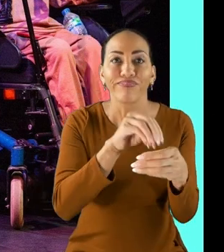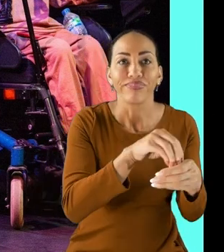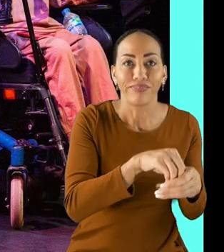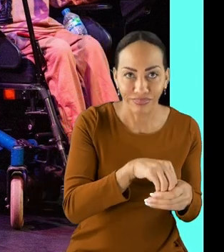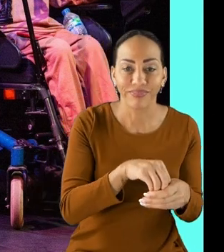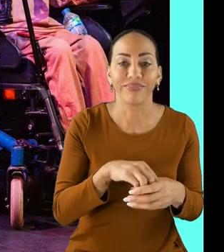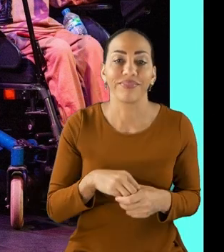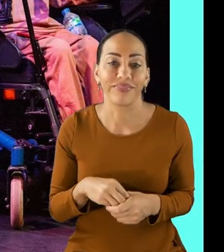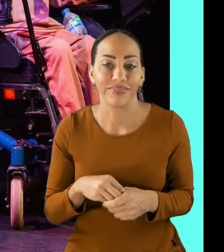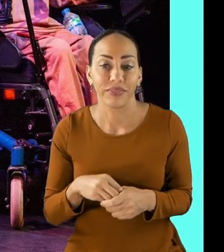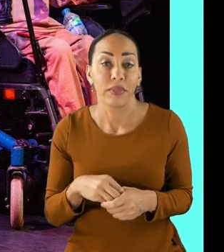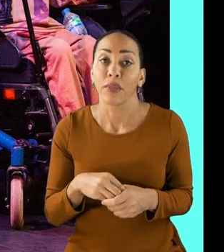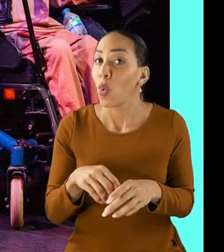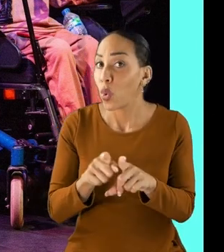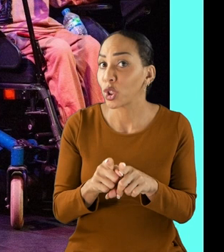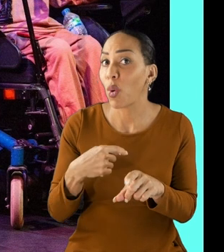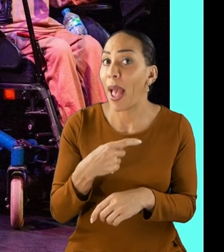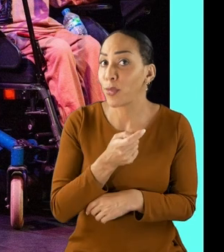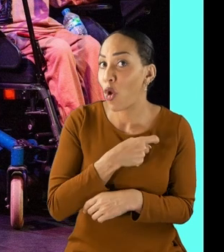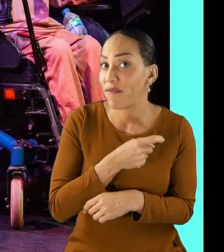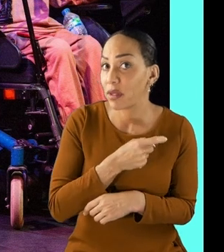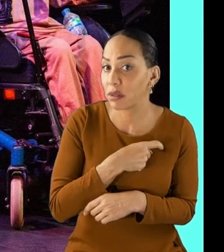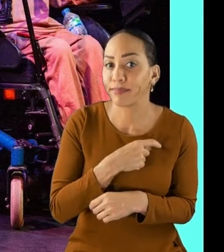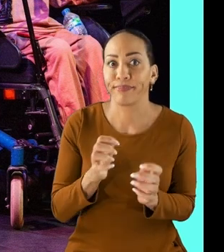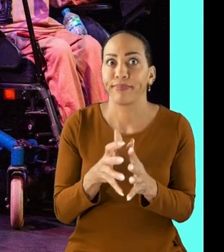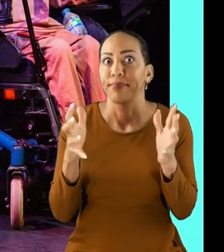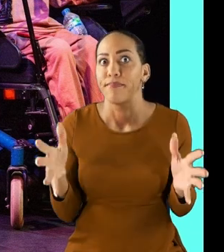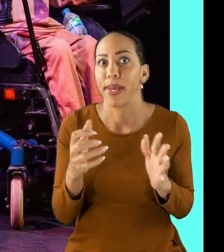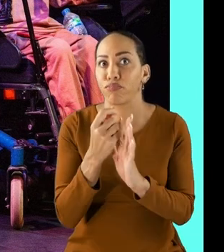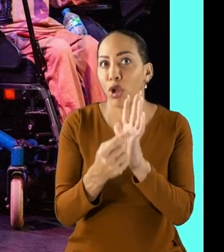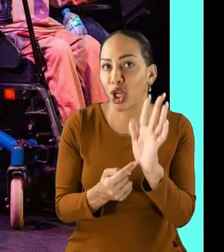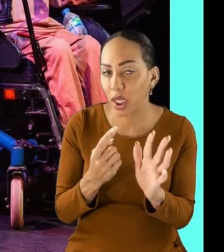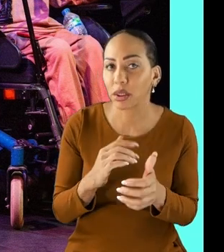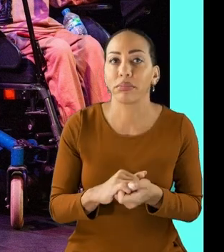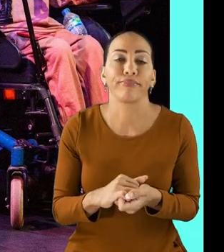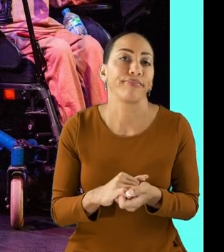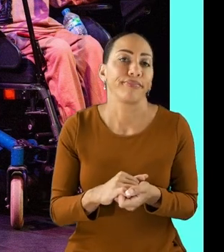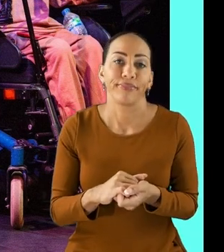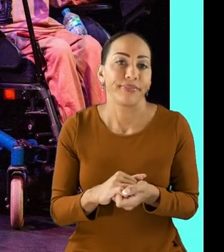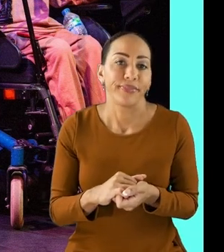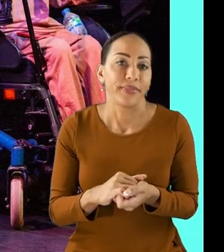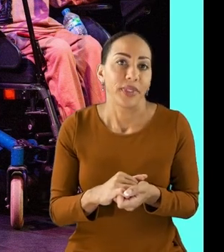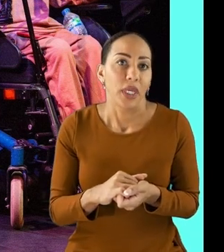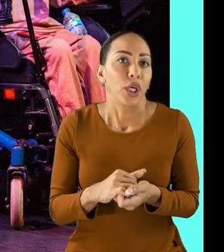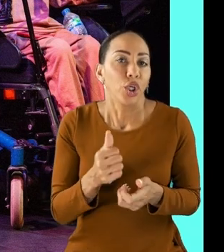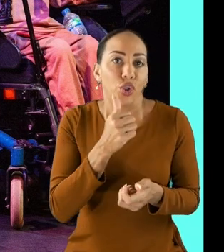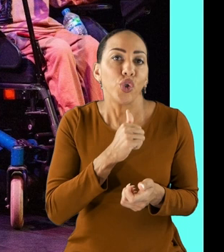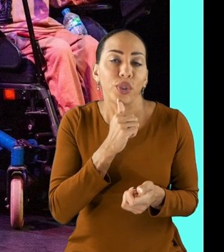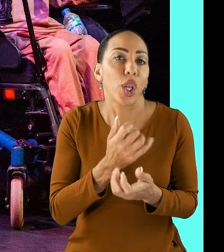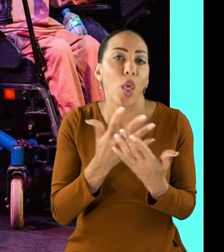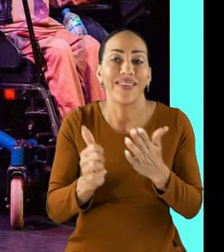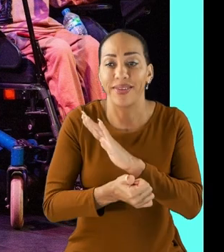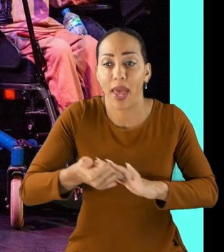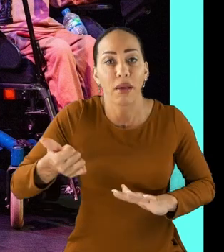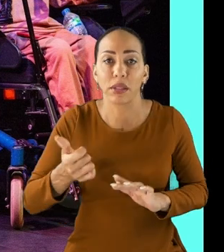However, I'm also really nervous about this project. It's a really big project. It uses skills that we don't have in-house.